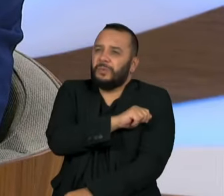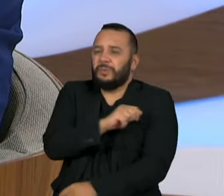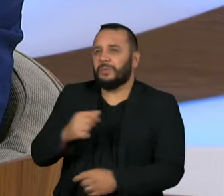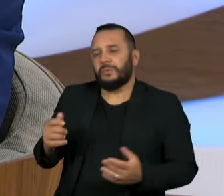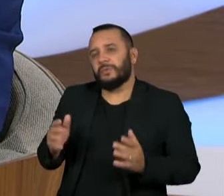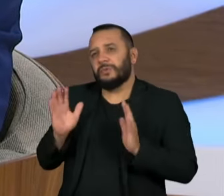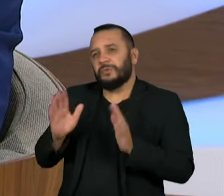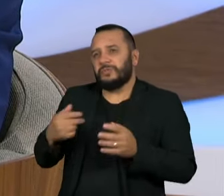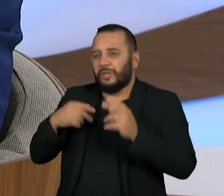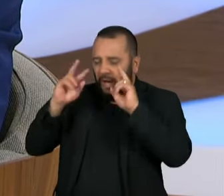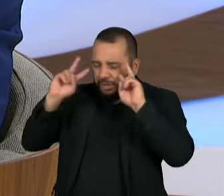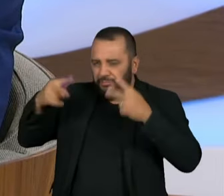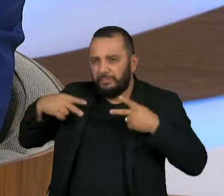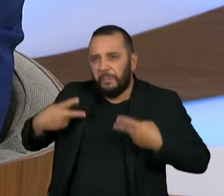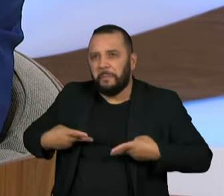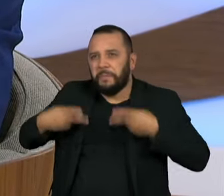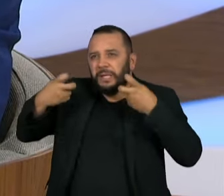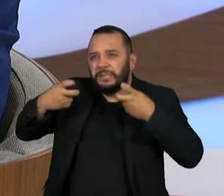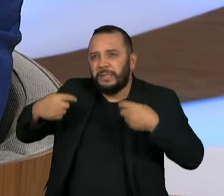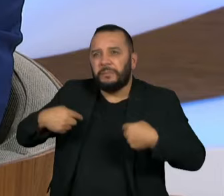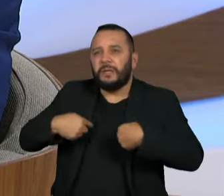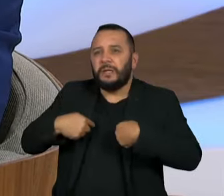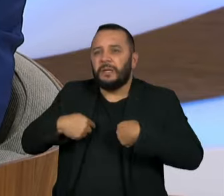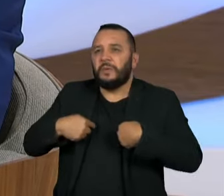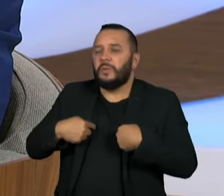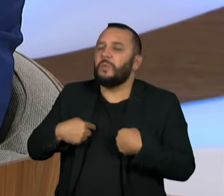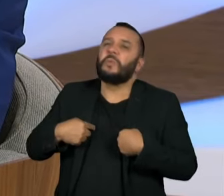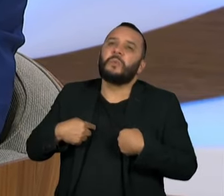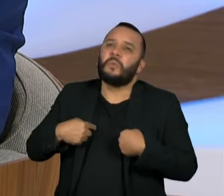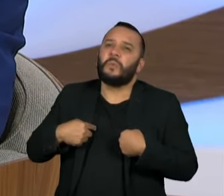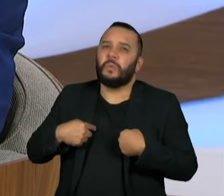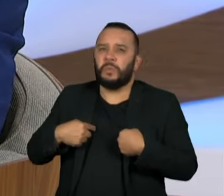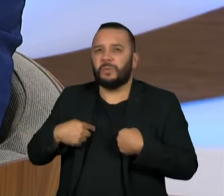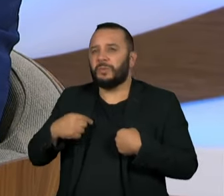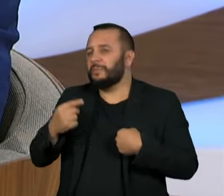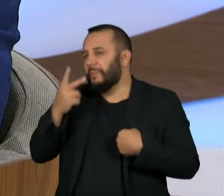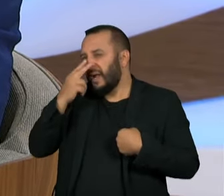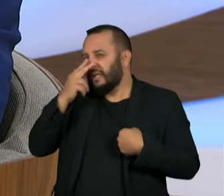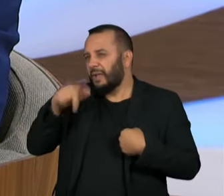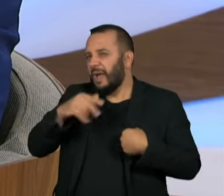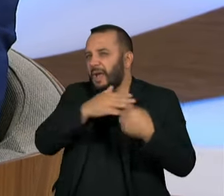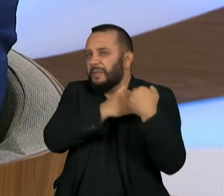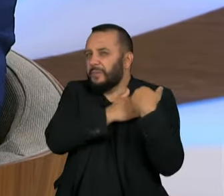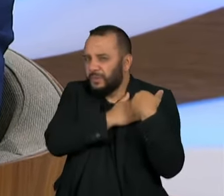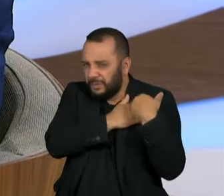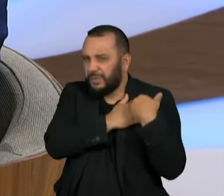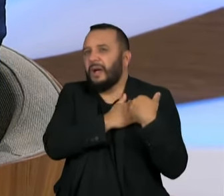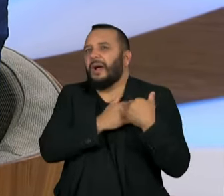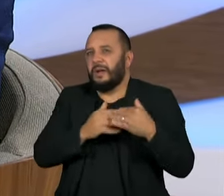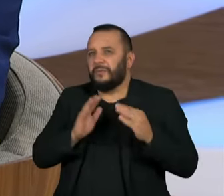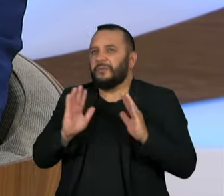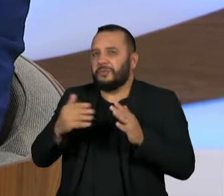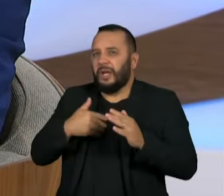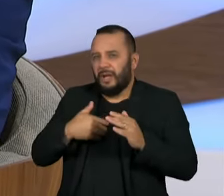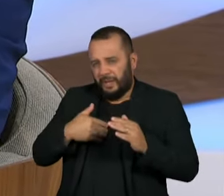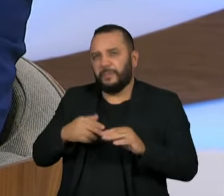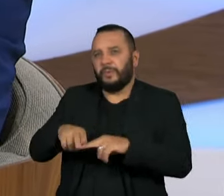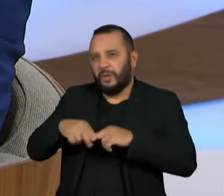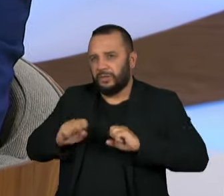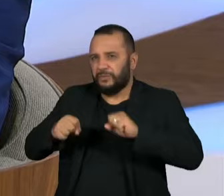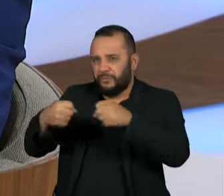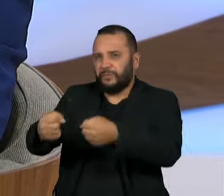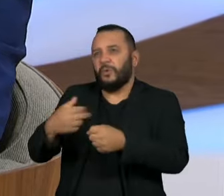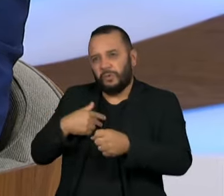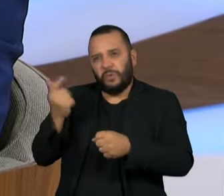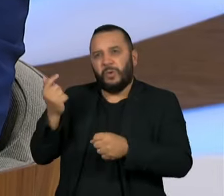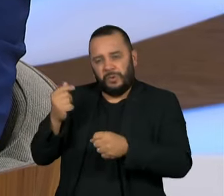that students came to view themselves as responsible through their hard work for their